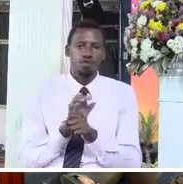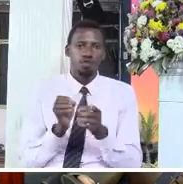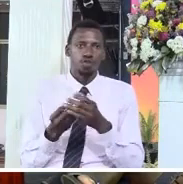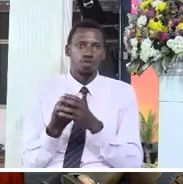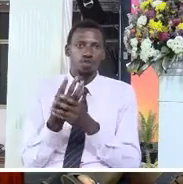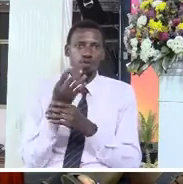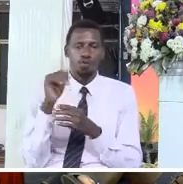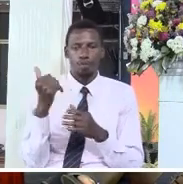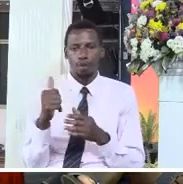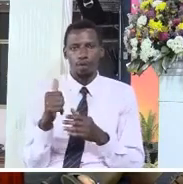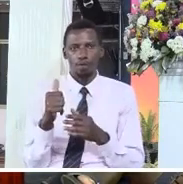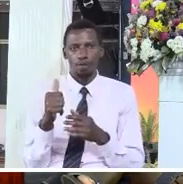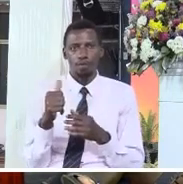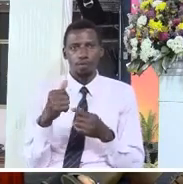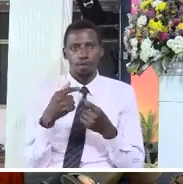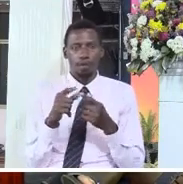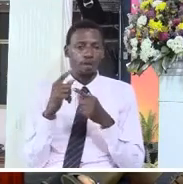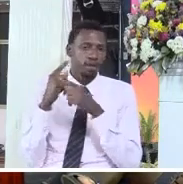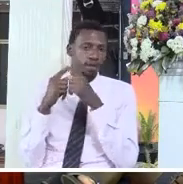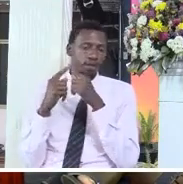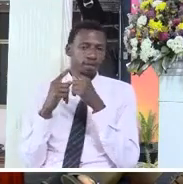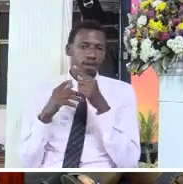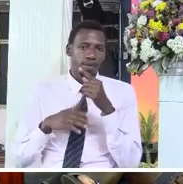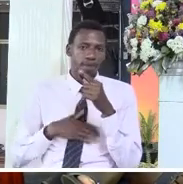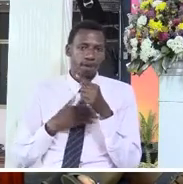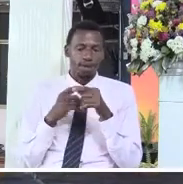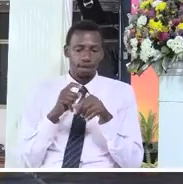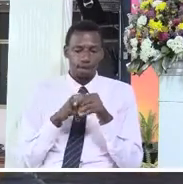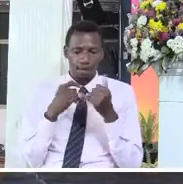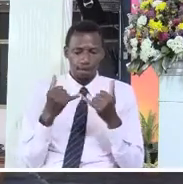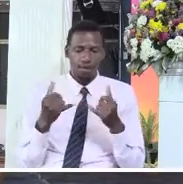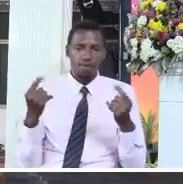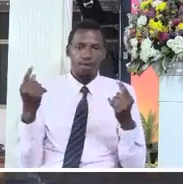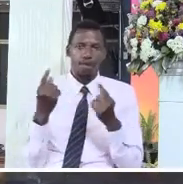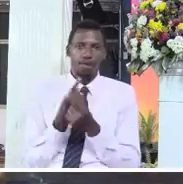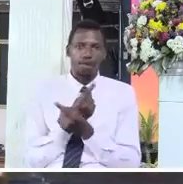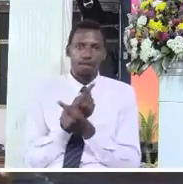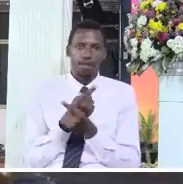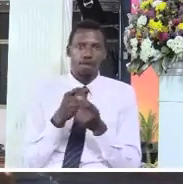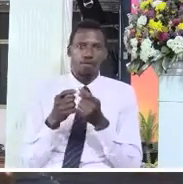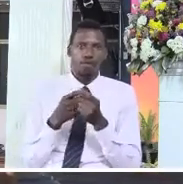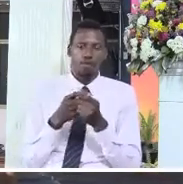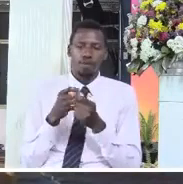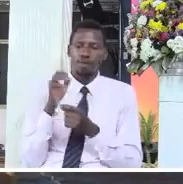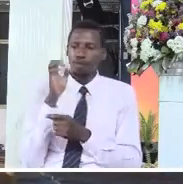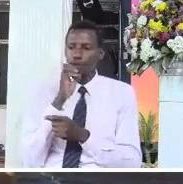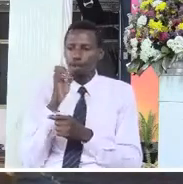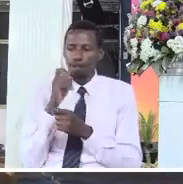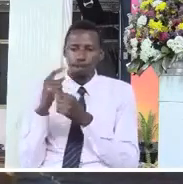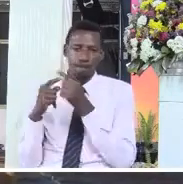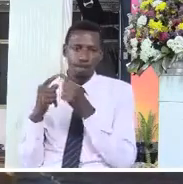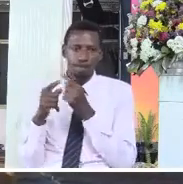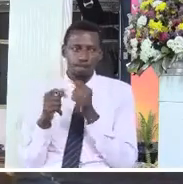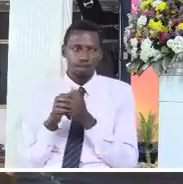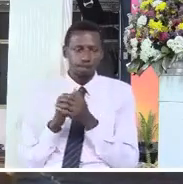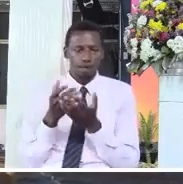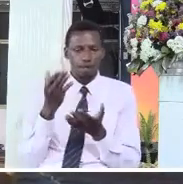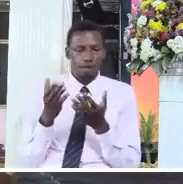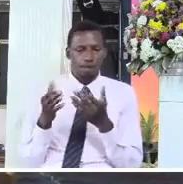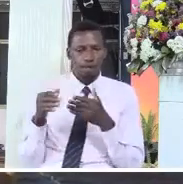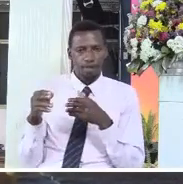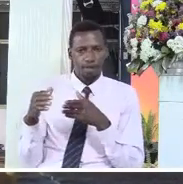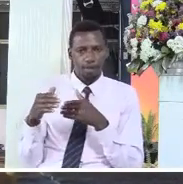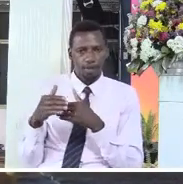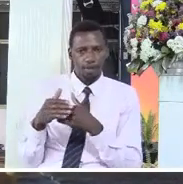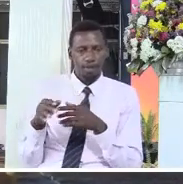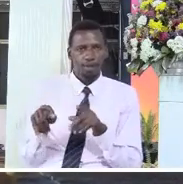but my experience right now is quite different from our elders' experience, more like Lamek's experience.